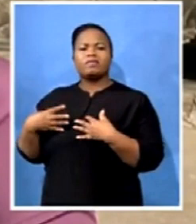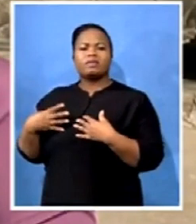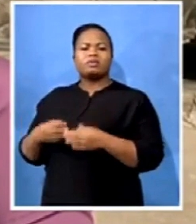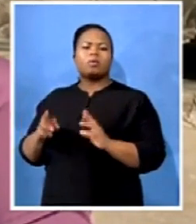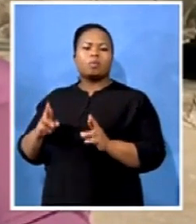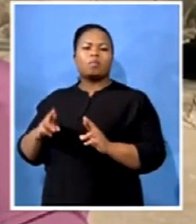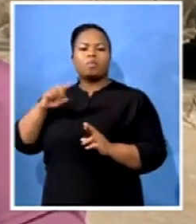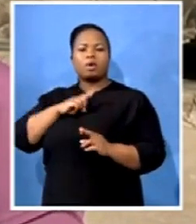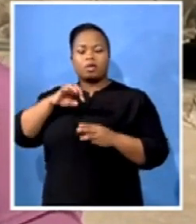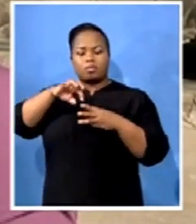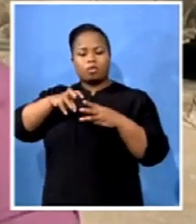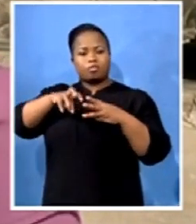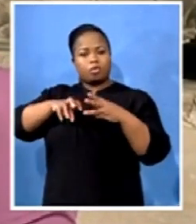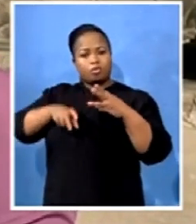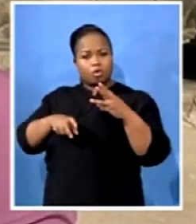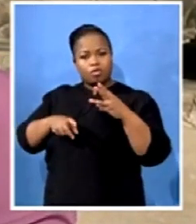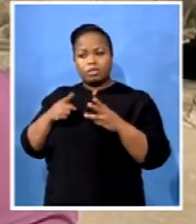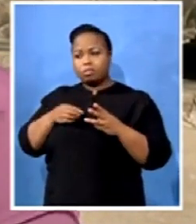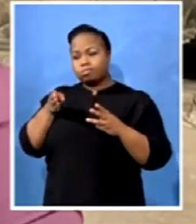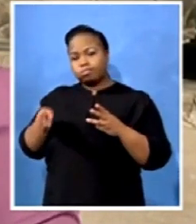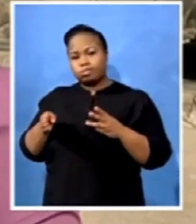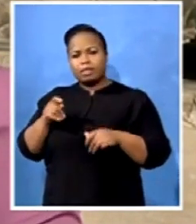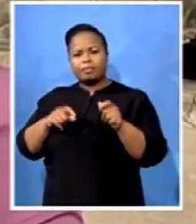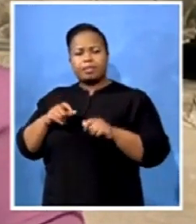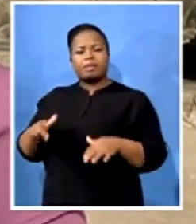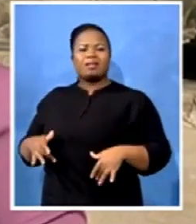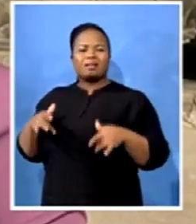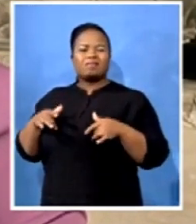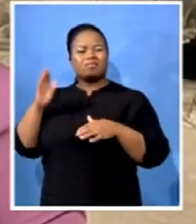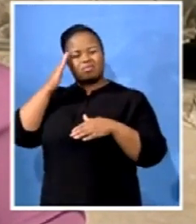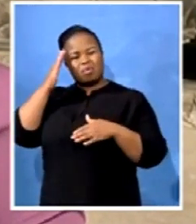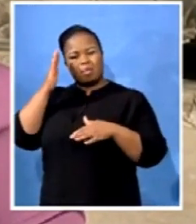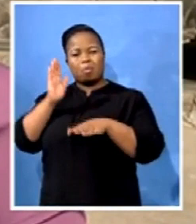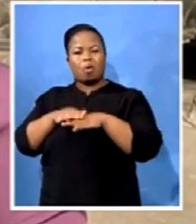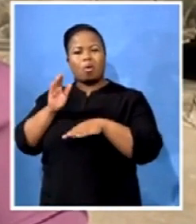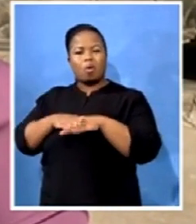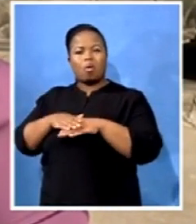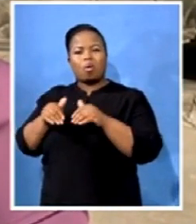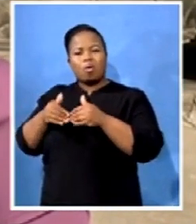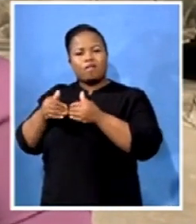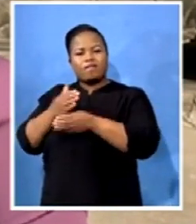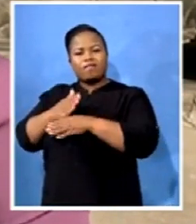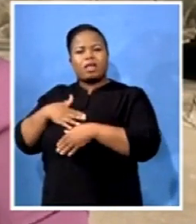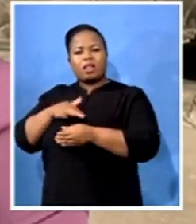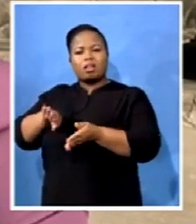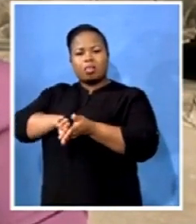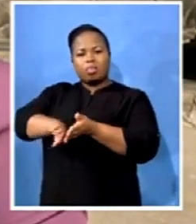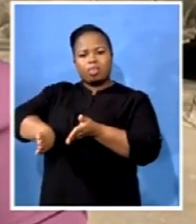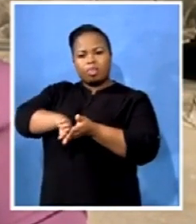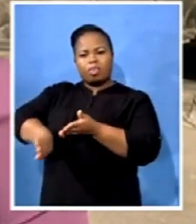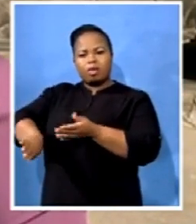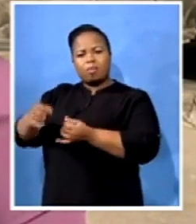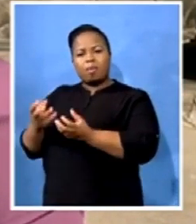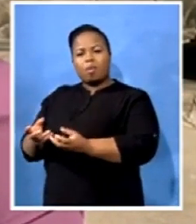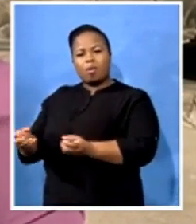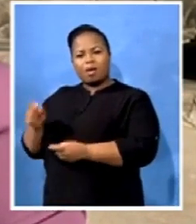is where our people live in poverty, they are marginalized. We are really happy, and the call that we are making to South Africans is that if you have got